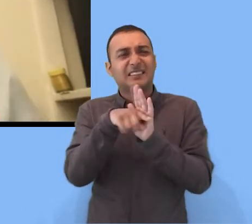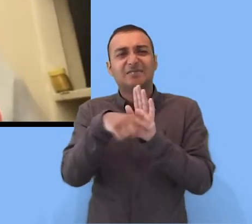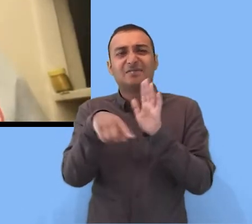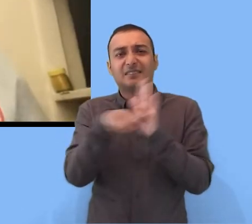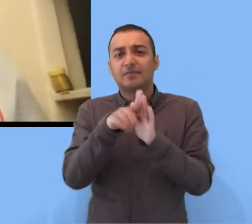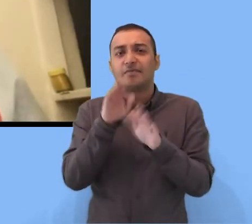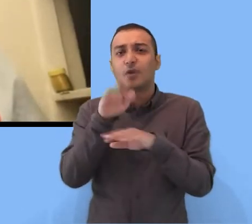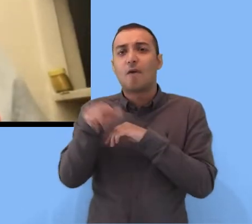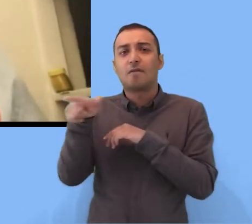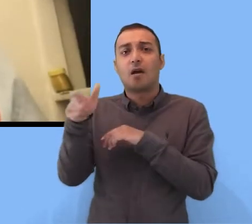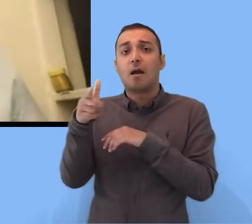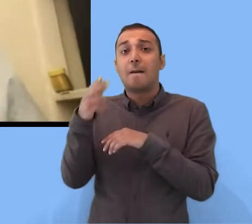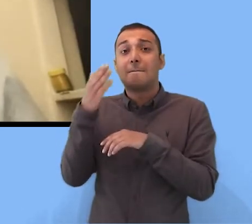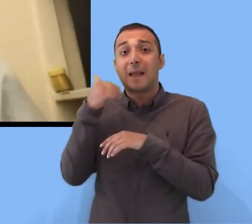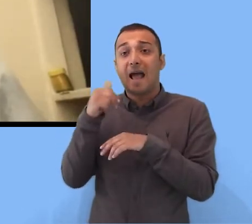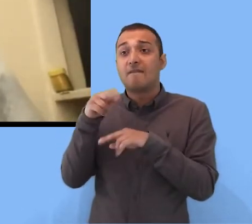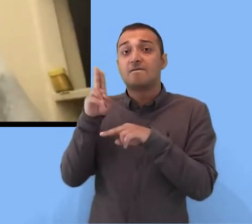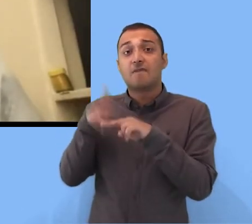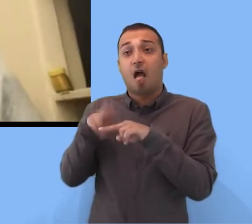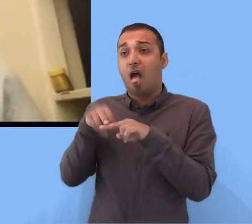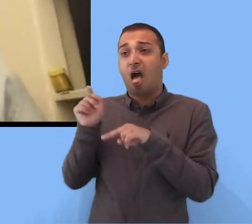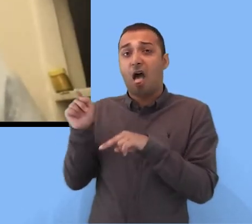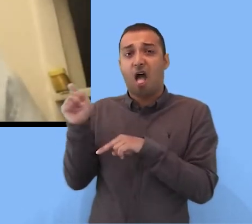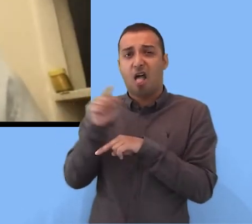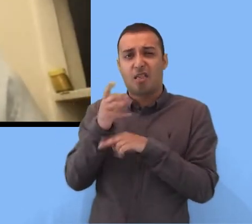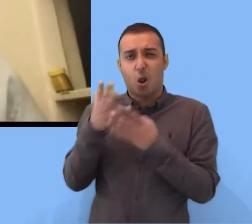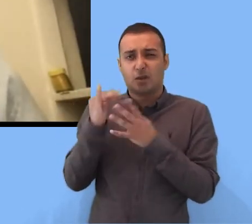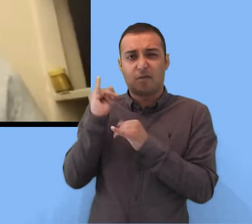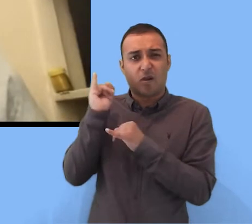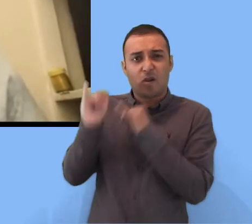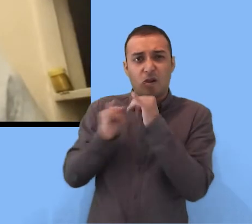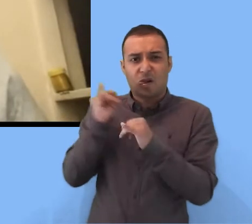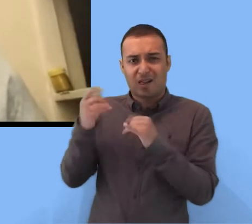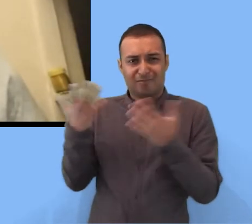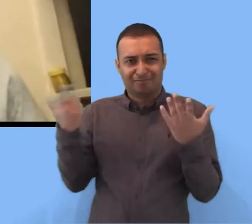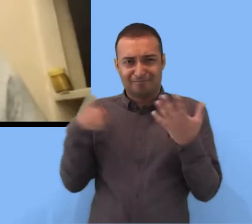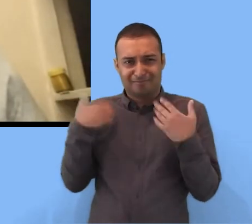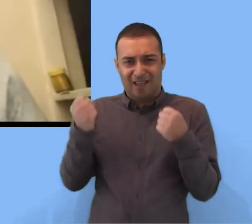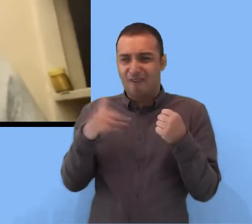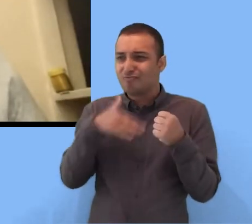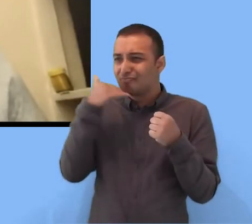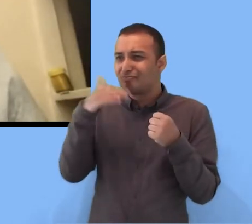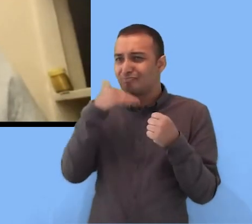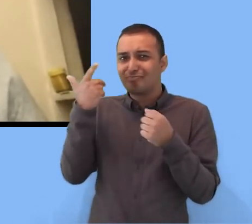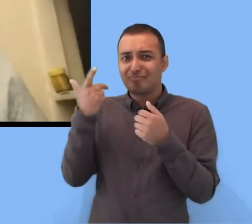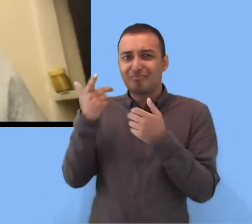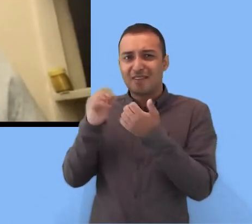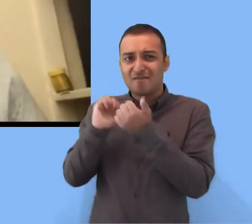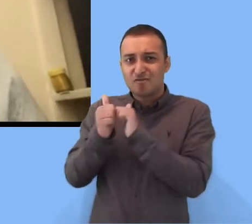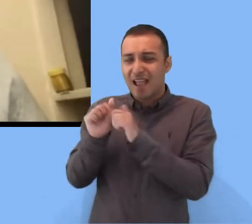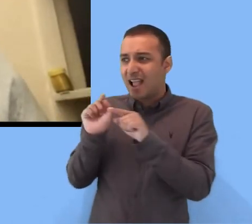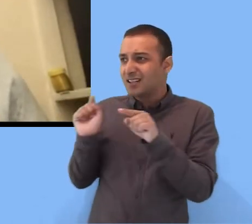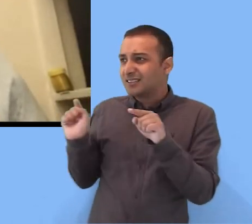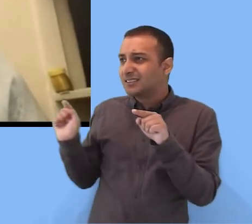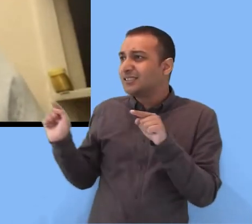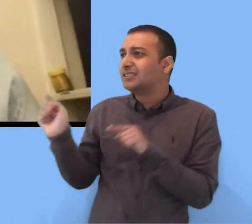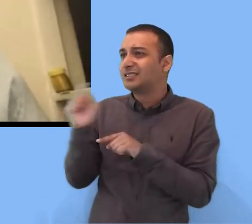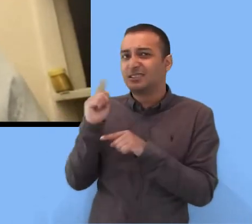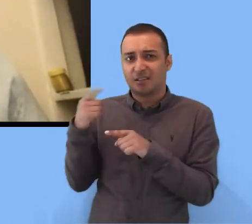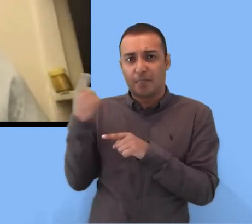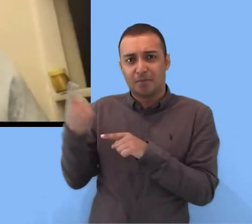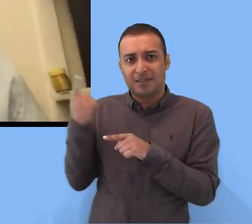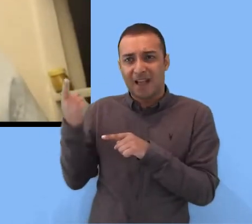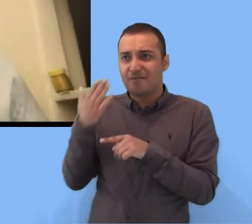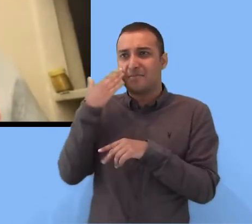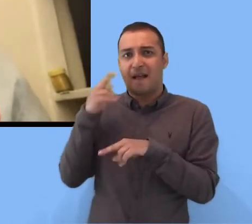right things by their kids and doing the right things as fathers. And how come that's not as newsworthy?"